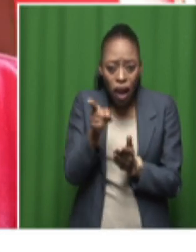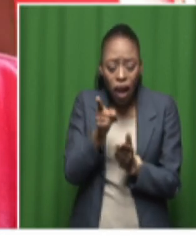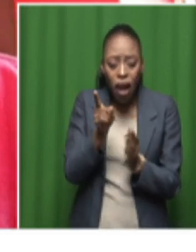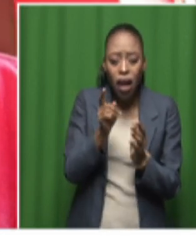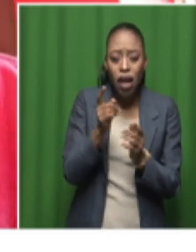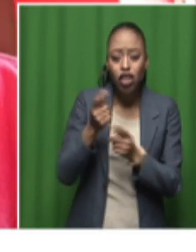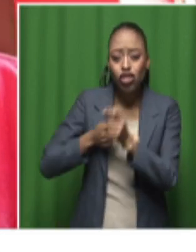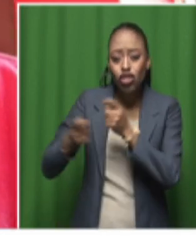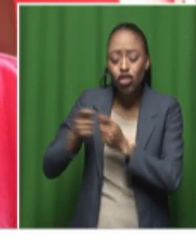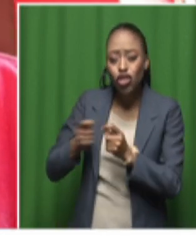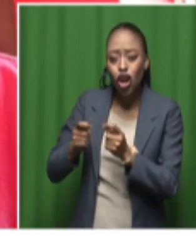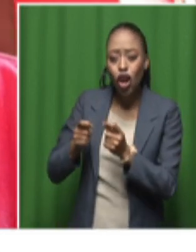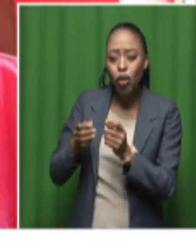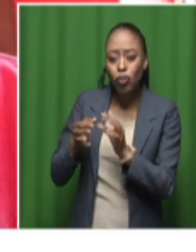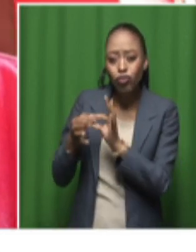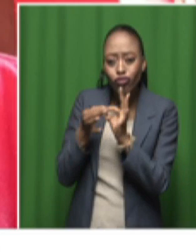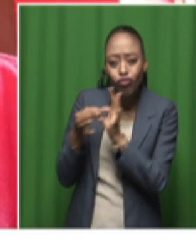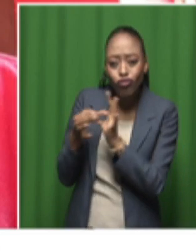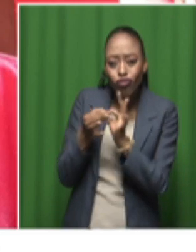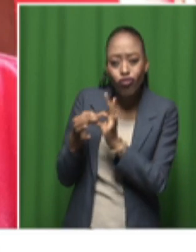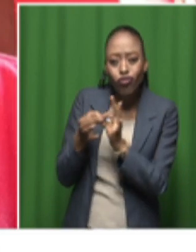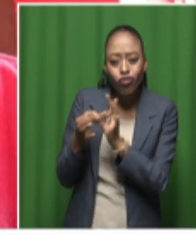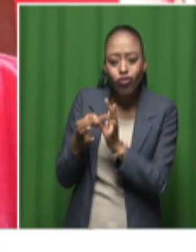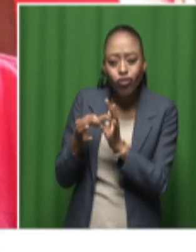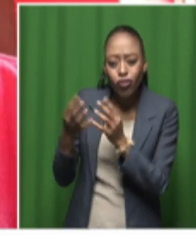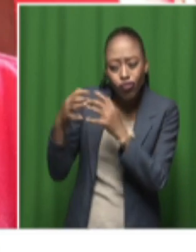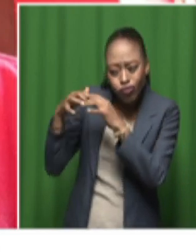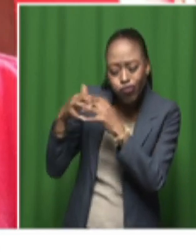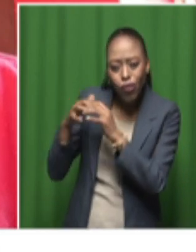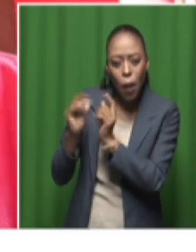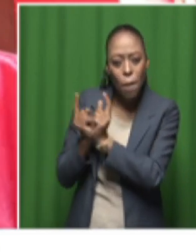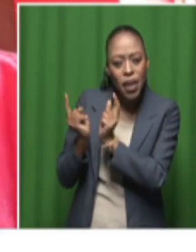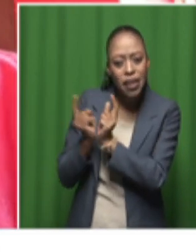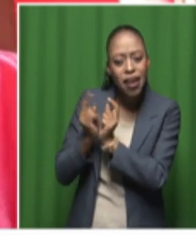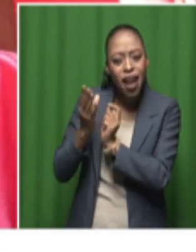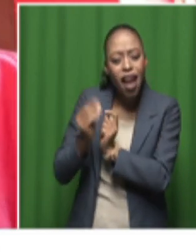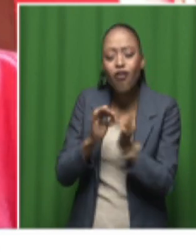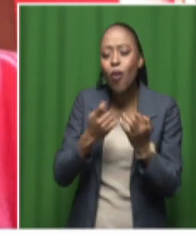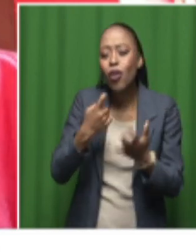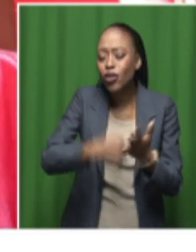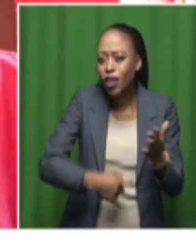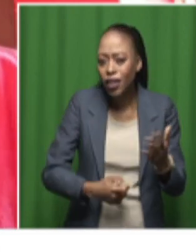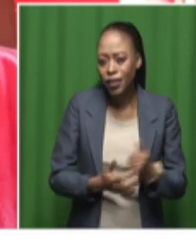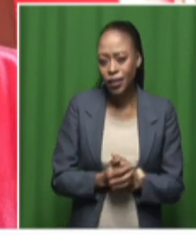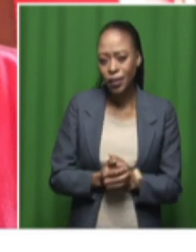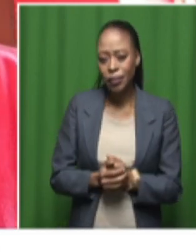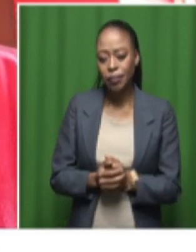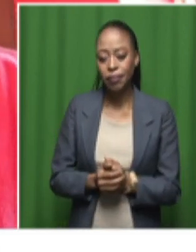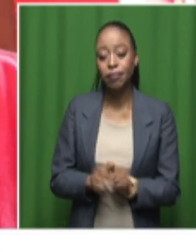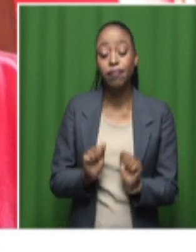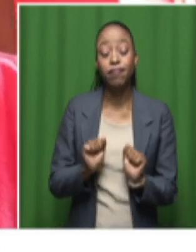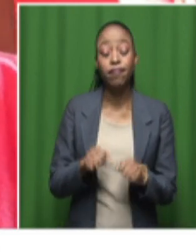the moment, or is it too early to tell? But what are you thinking? Yes.